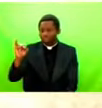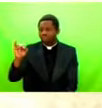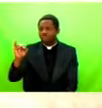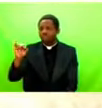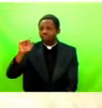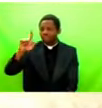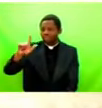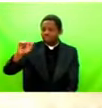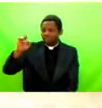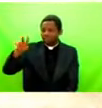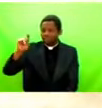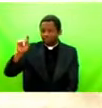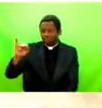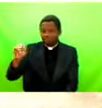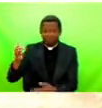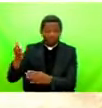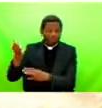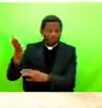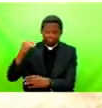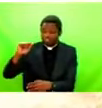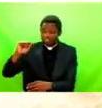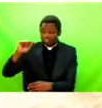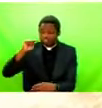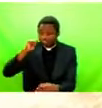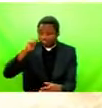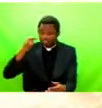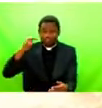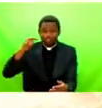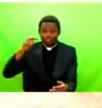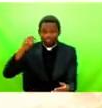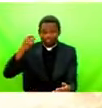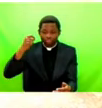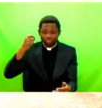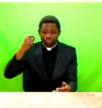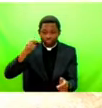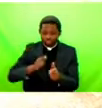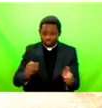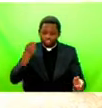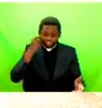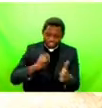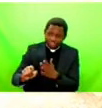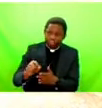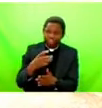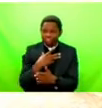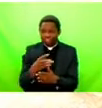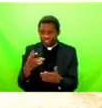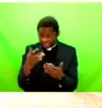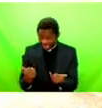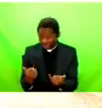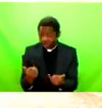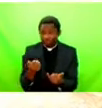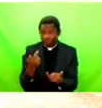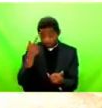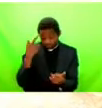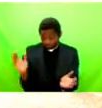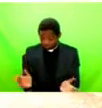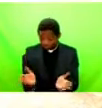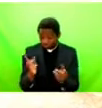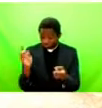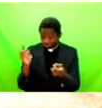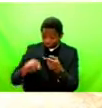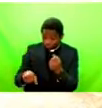and also our general secretary now, for their efforts to evangelism and their wives. In the headquarters, the